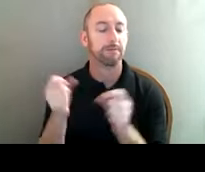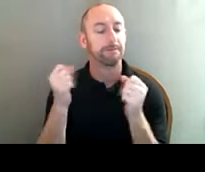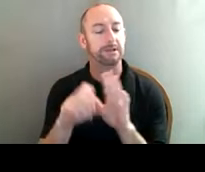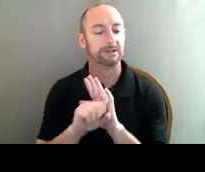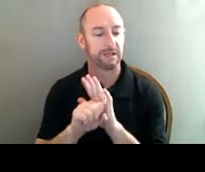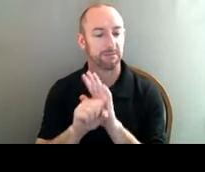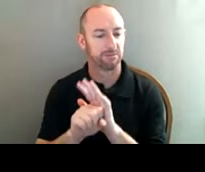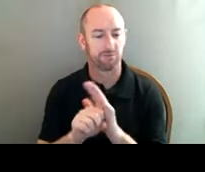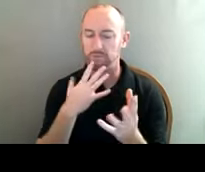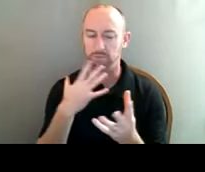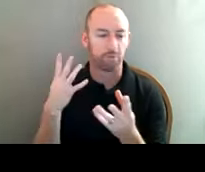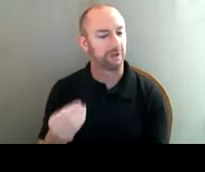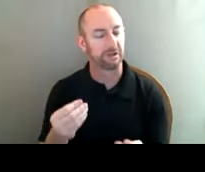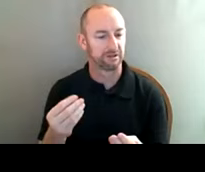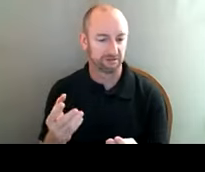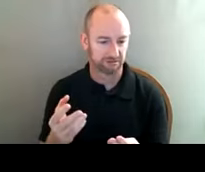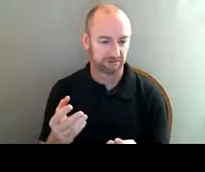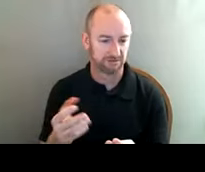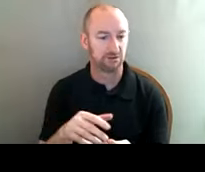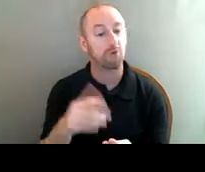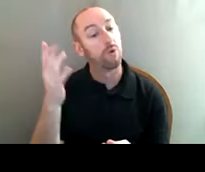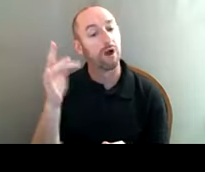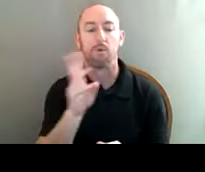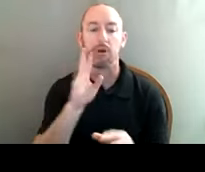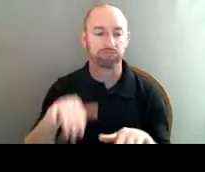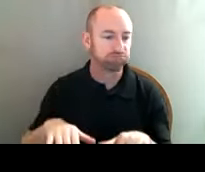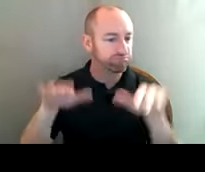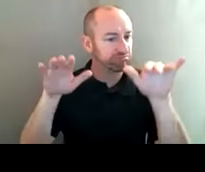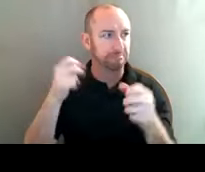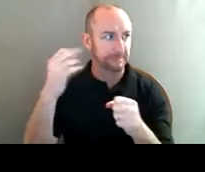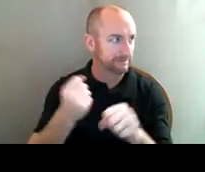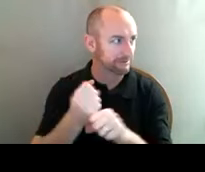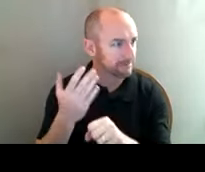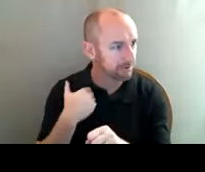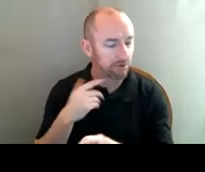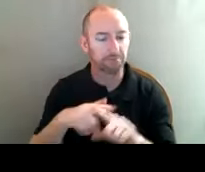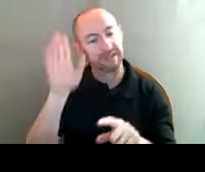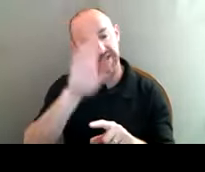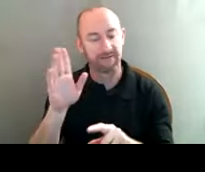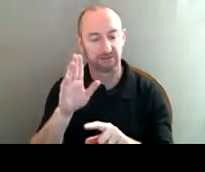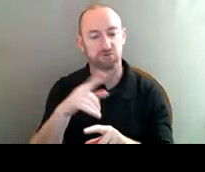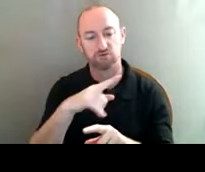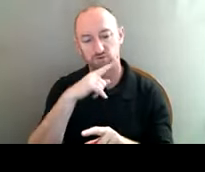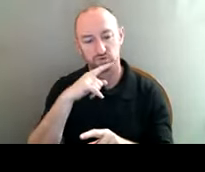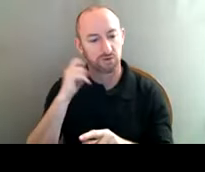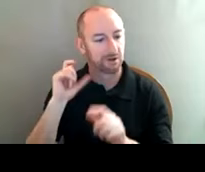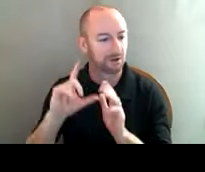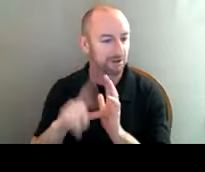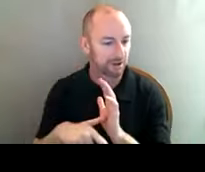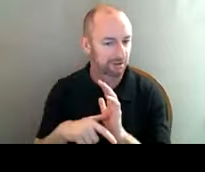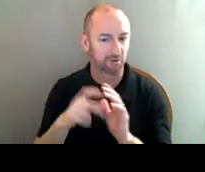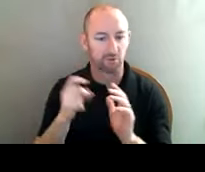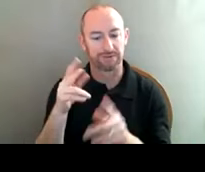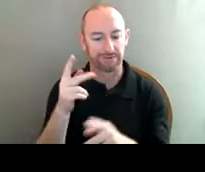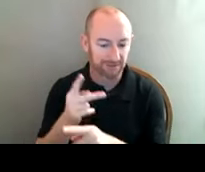were waterlogged when the previous facility was flooded decades ago, but they were never properly processed afterwards or treated.